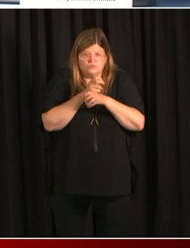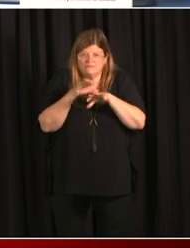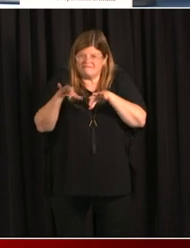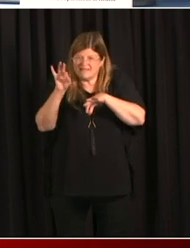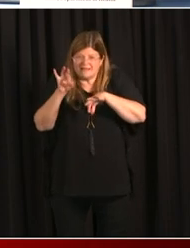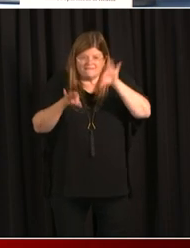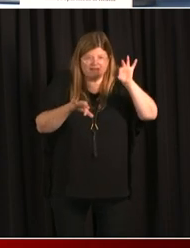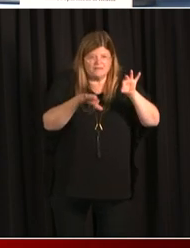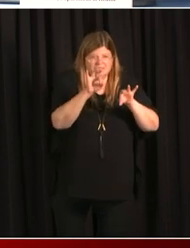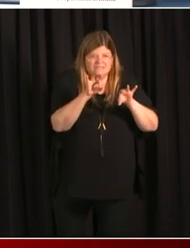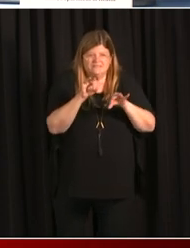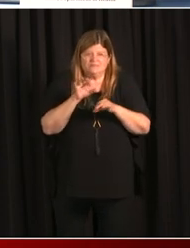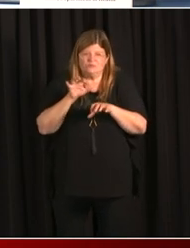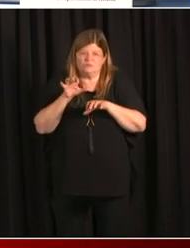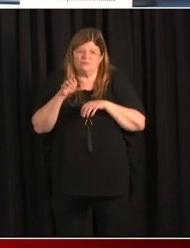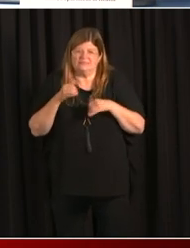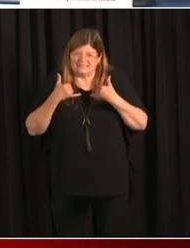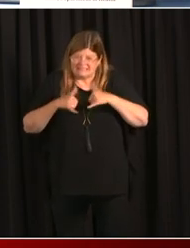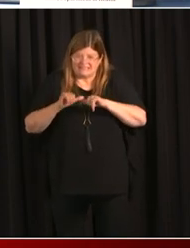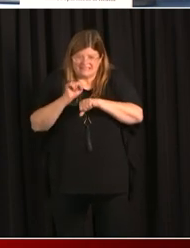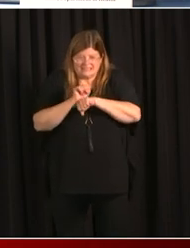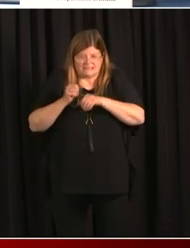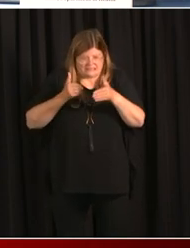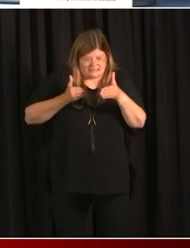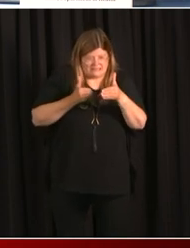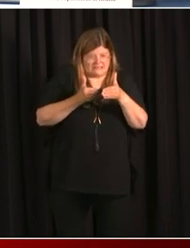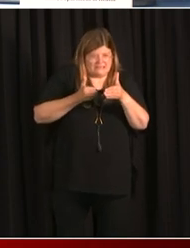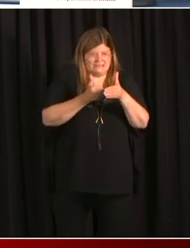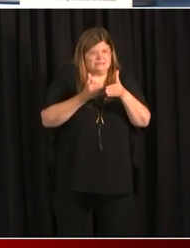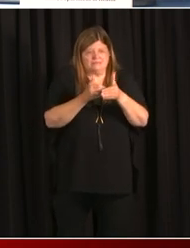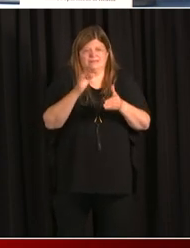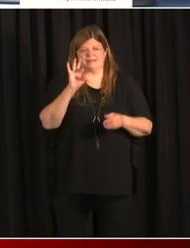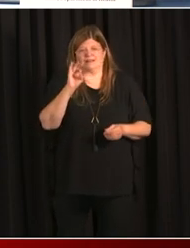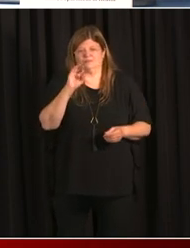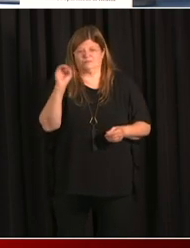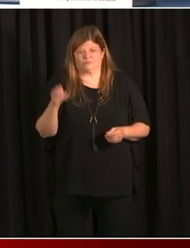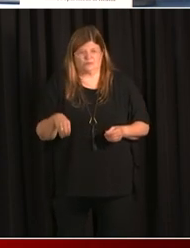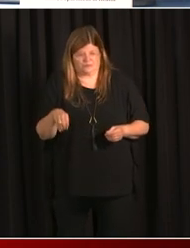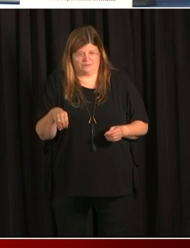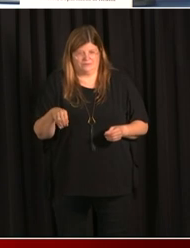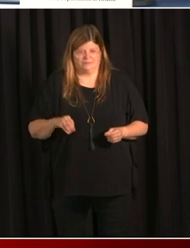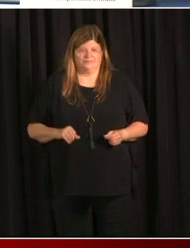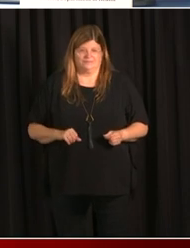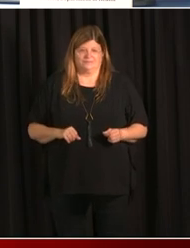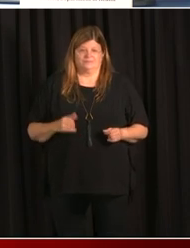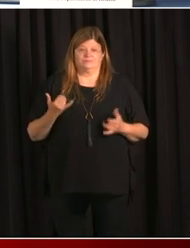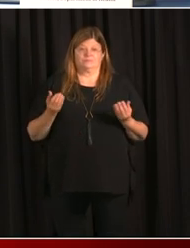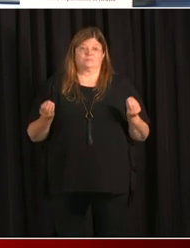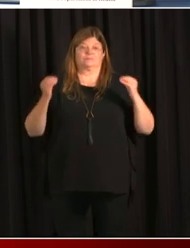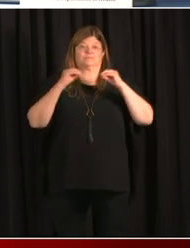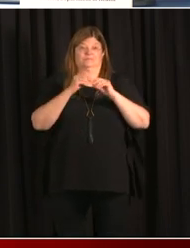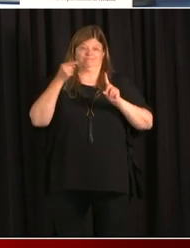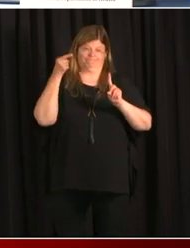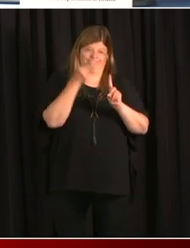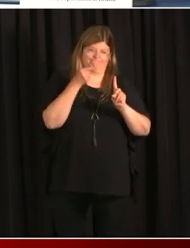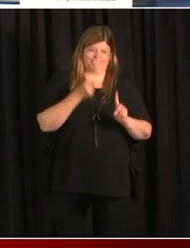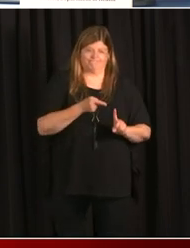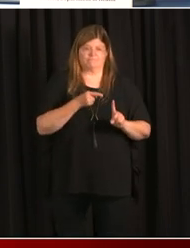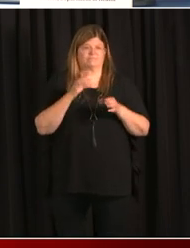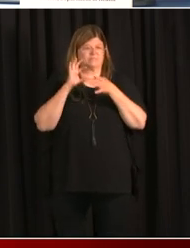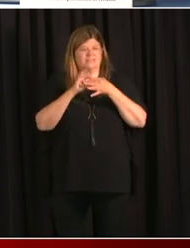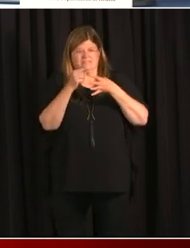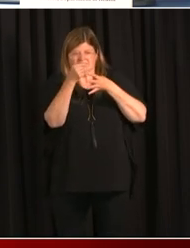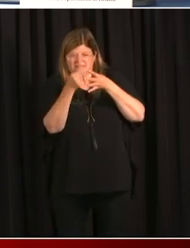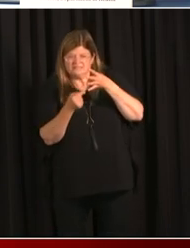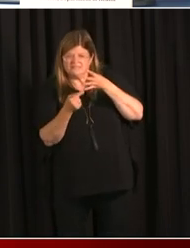of 2015 in new HIV diagnosis. More details about all of